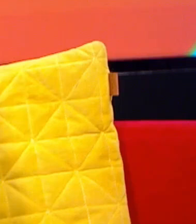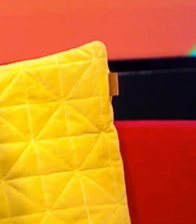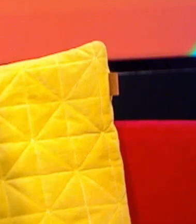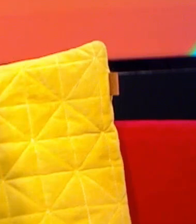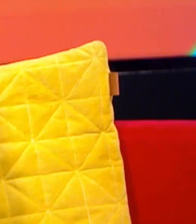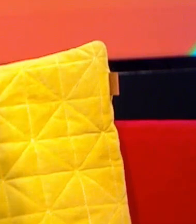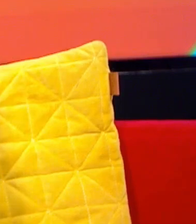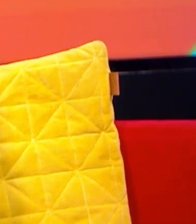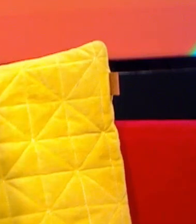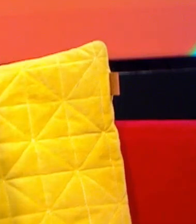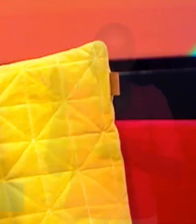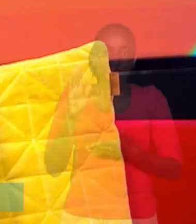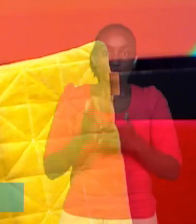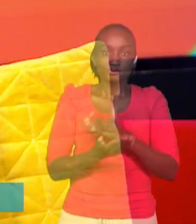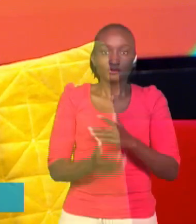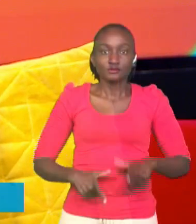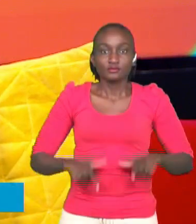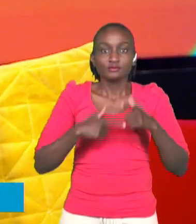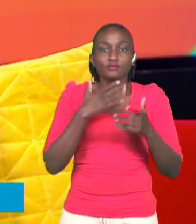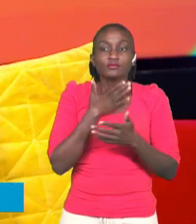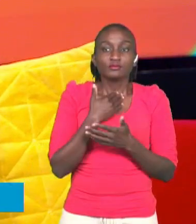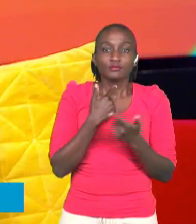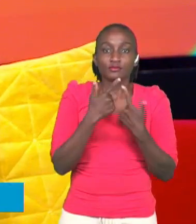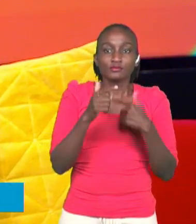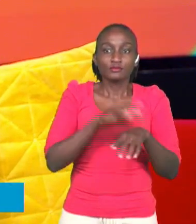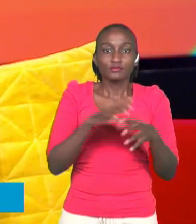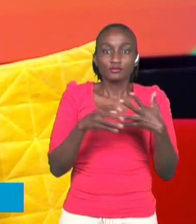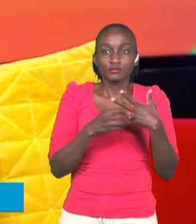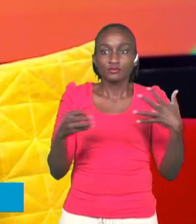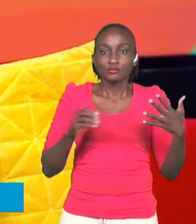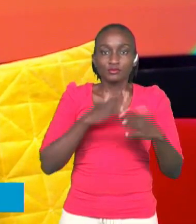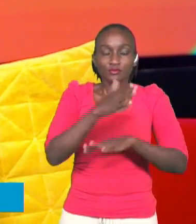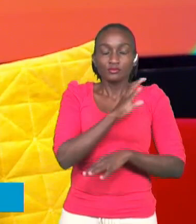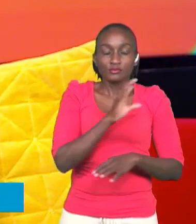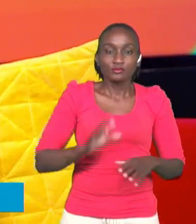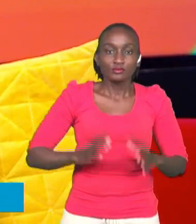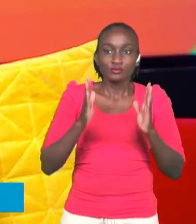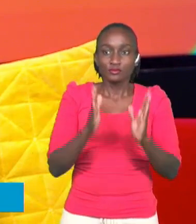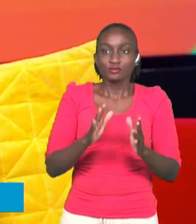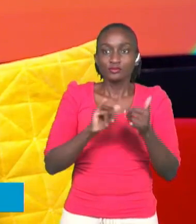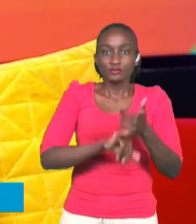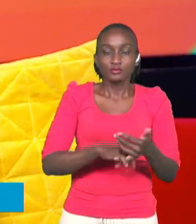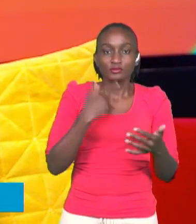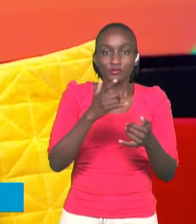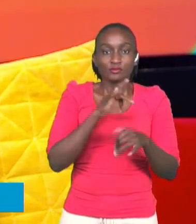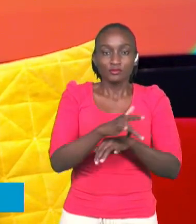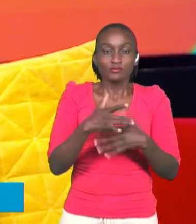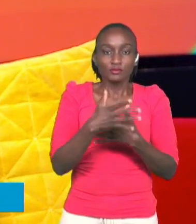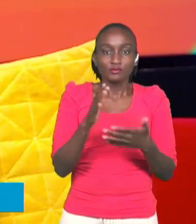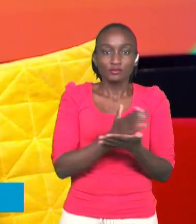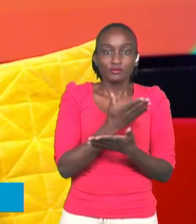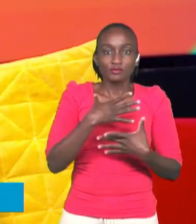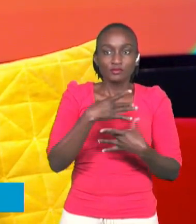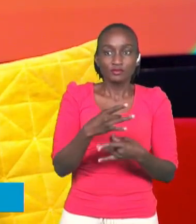Okay, welcome back to Morning Live. Now we want to dwell on divorce over Christian marriage. And as I told you earlier, there's something very interesting here